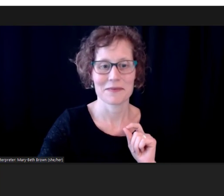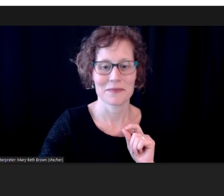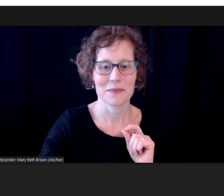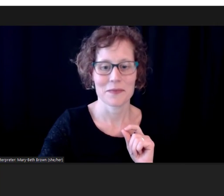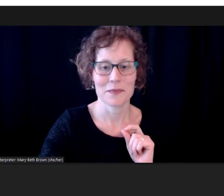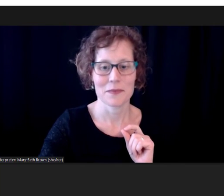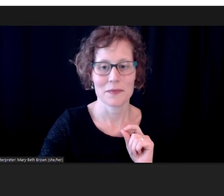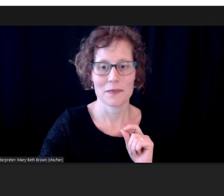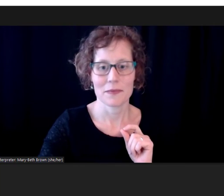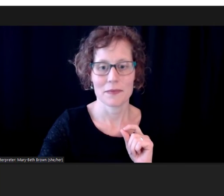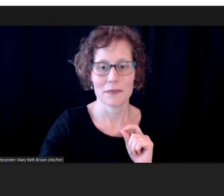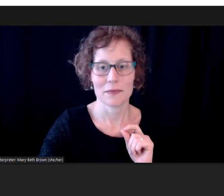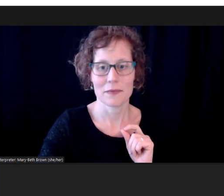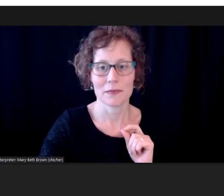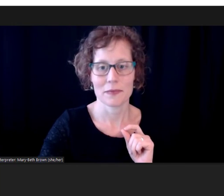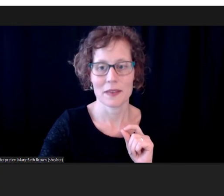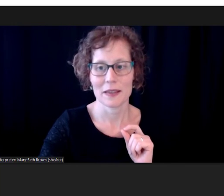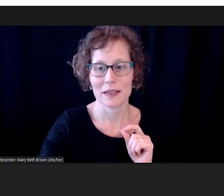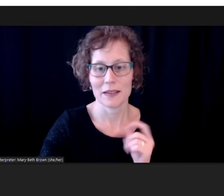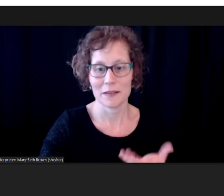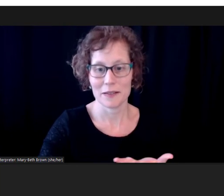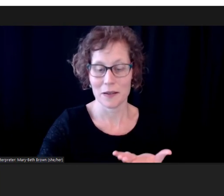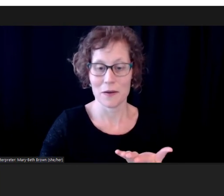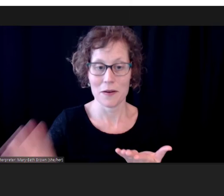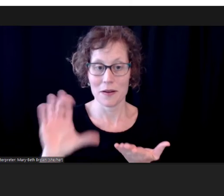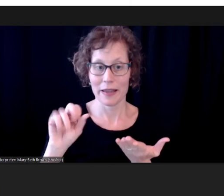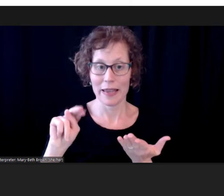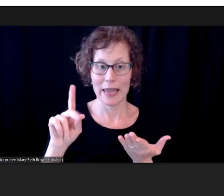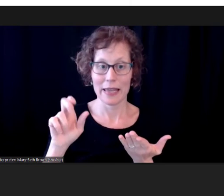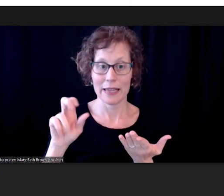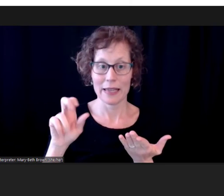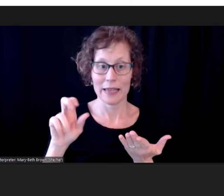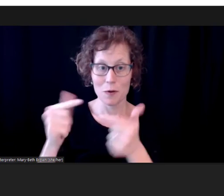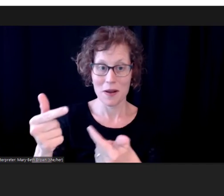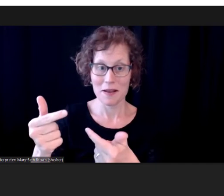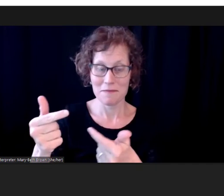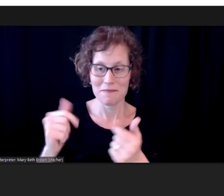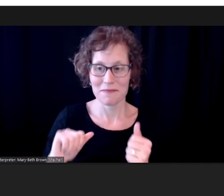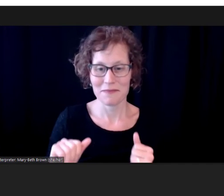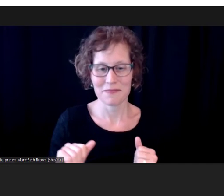And so Candin, I will call on you to go ahead and ask your question.